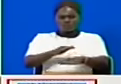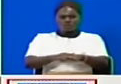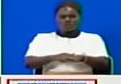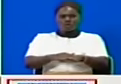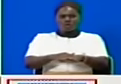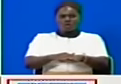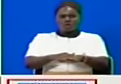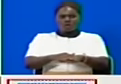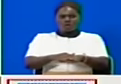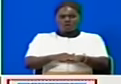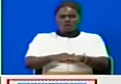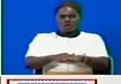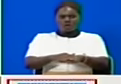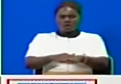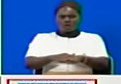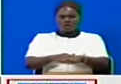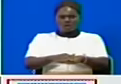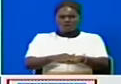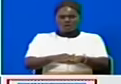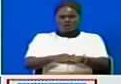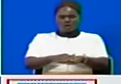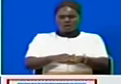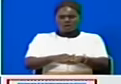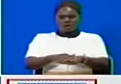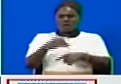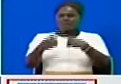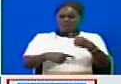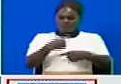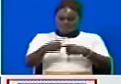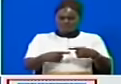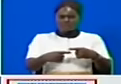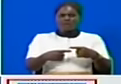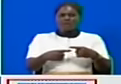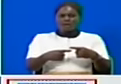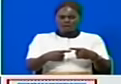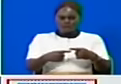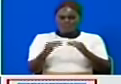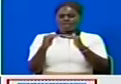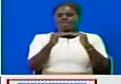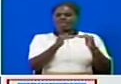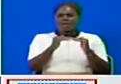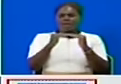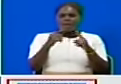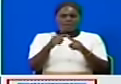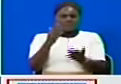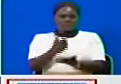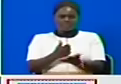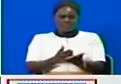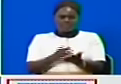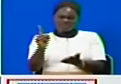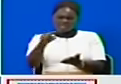use the word in our Kenyan context, but the process was free and fair in my view. Although there were some